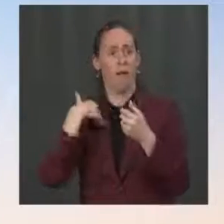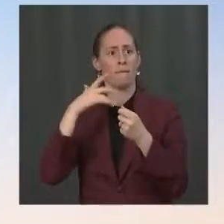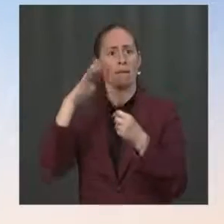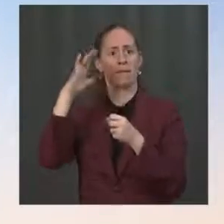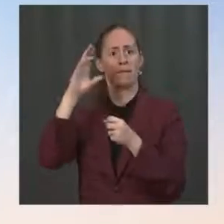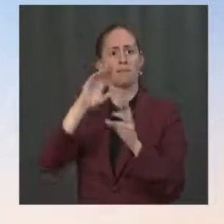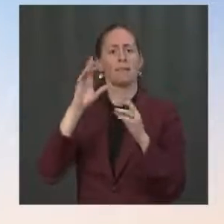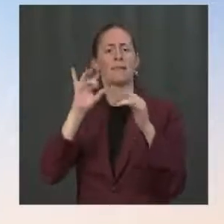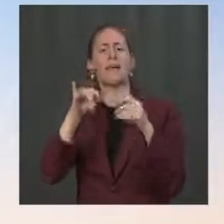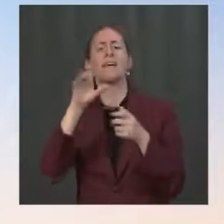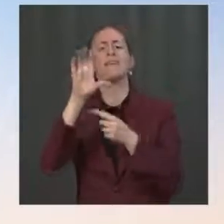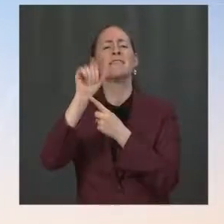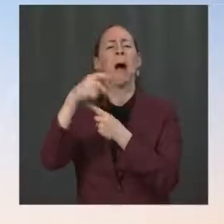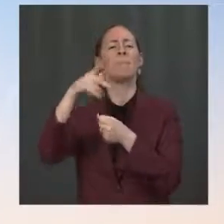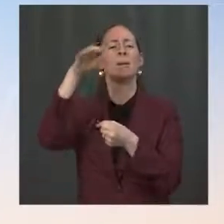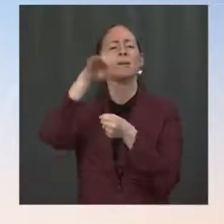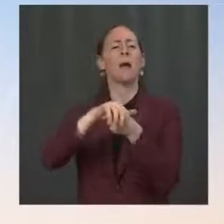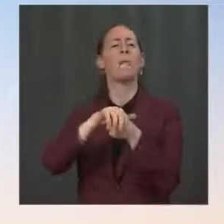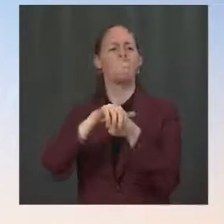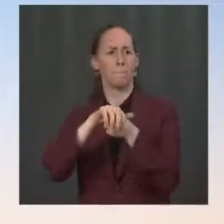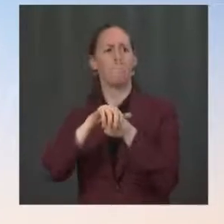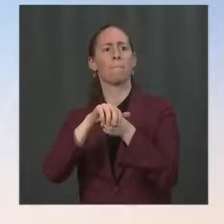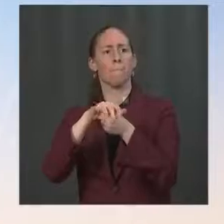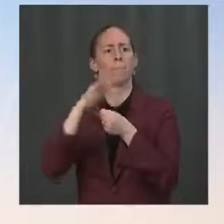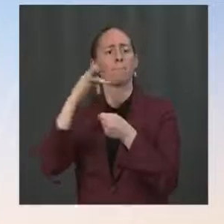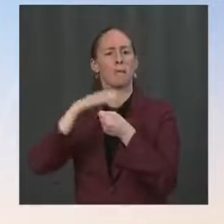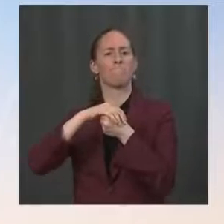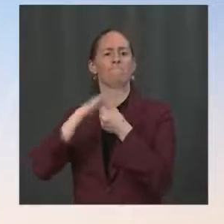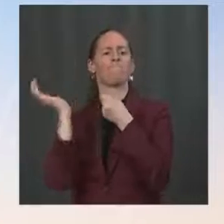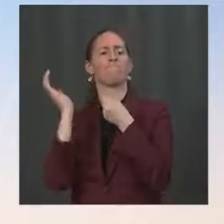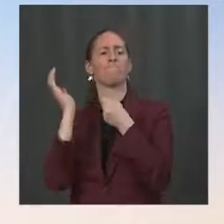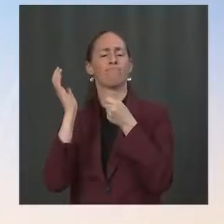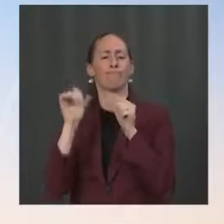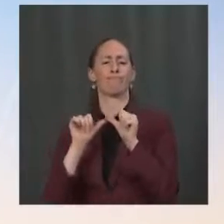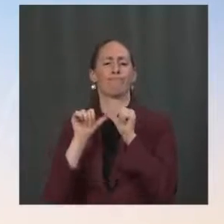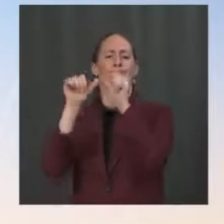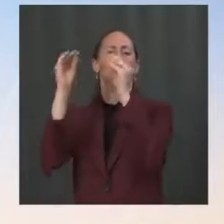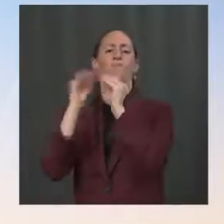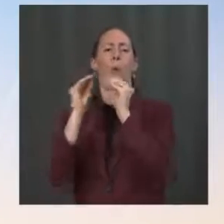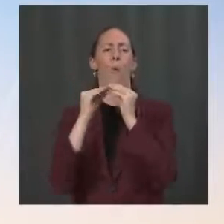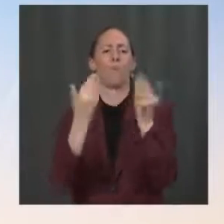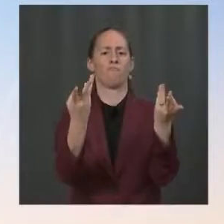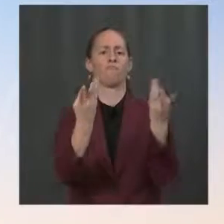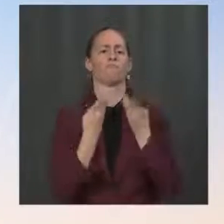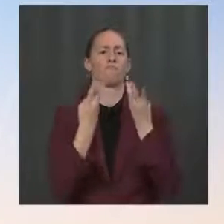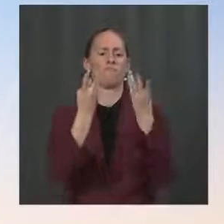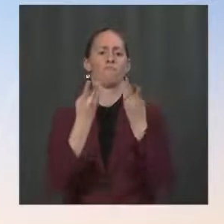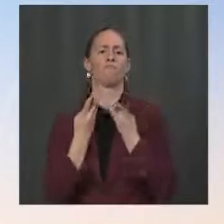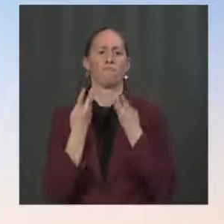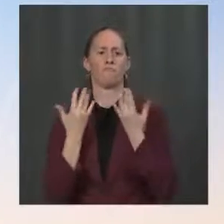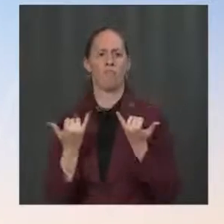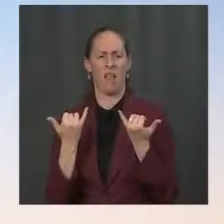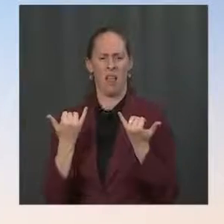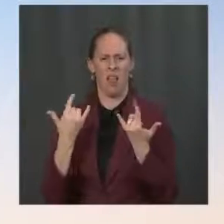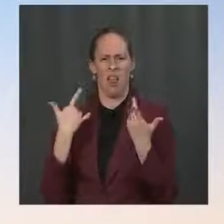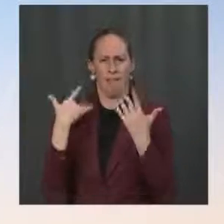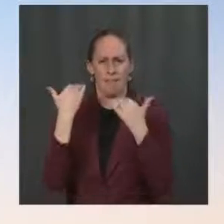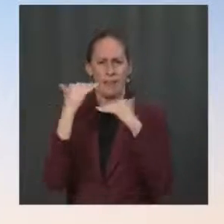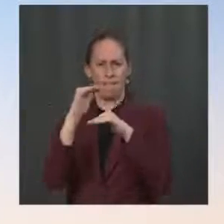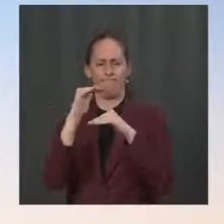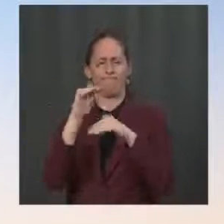least 200,000. I think you're looking at about 125,000 right now. Is that something that the White House